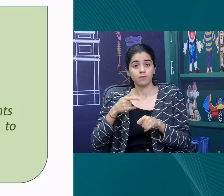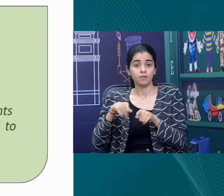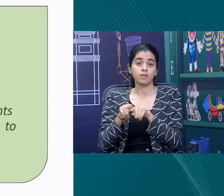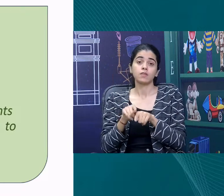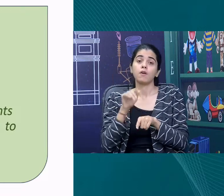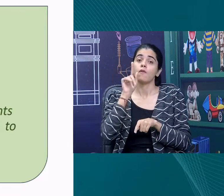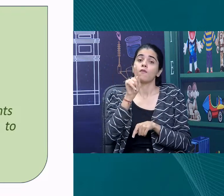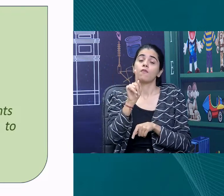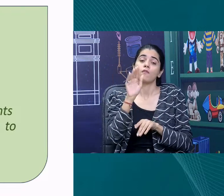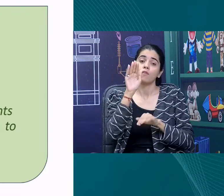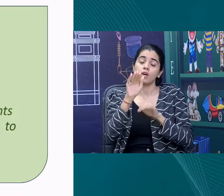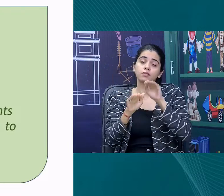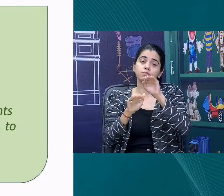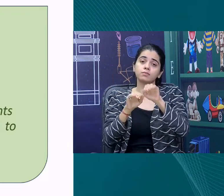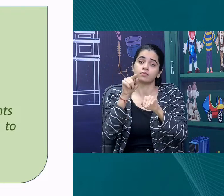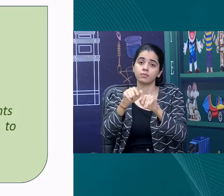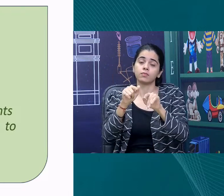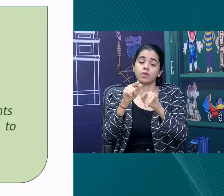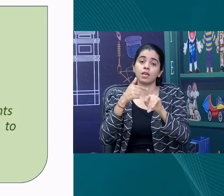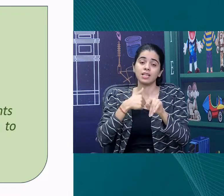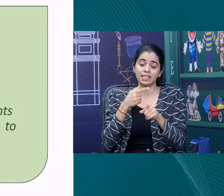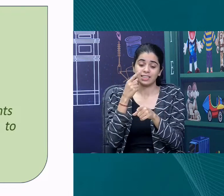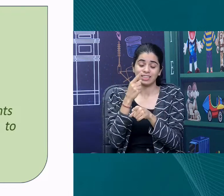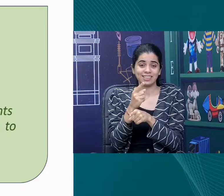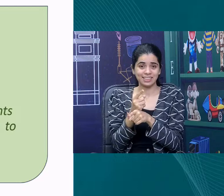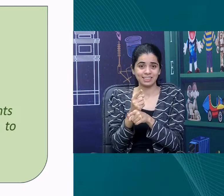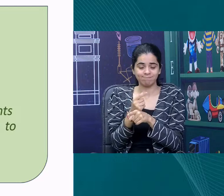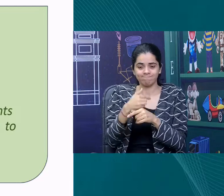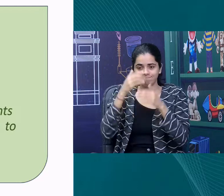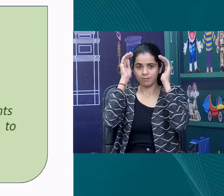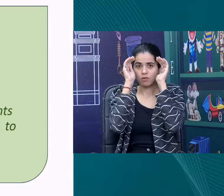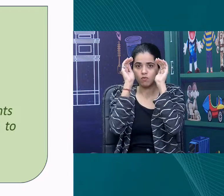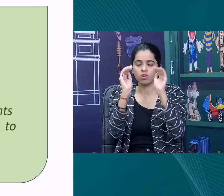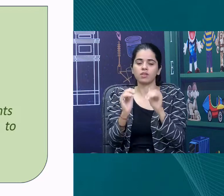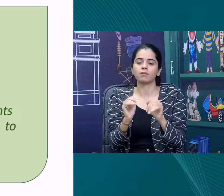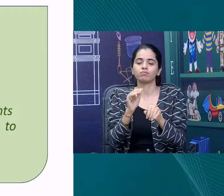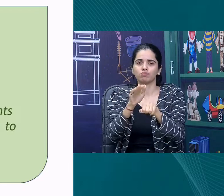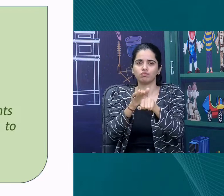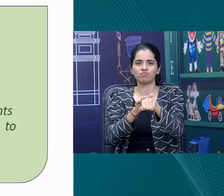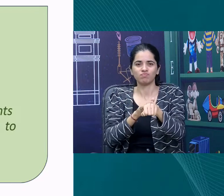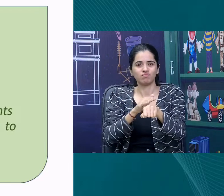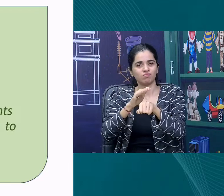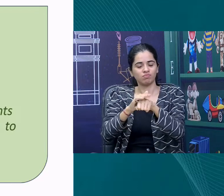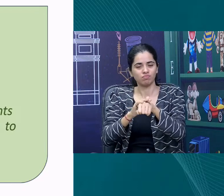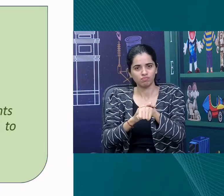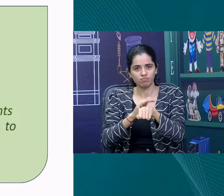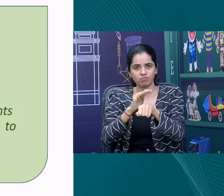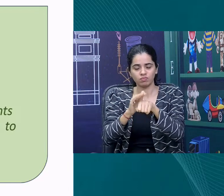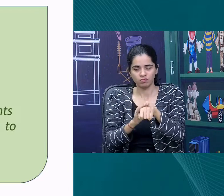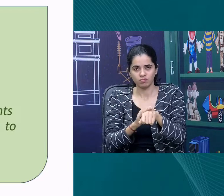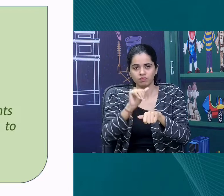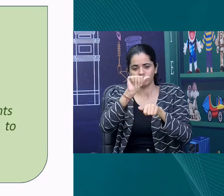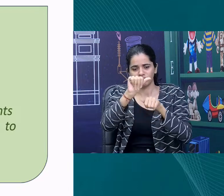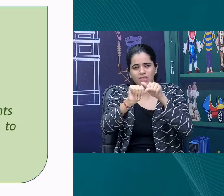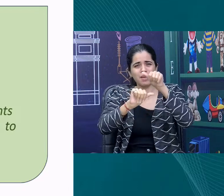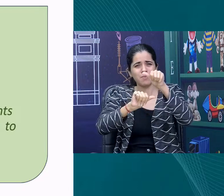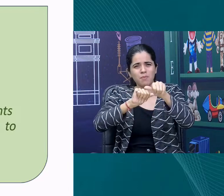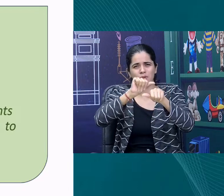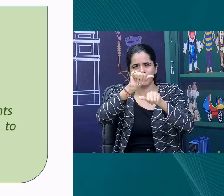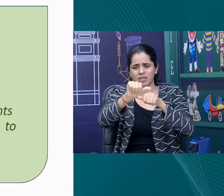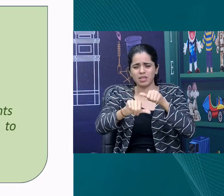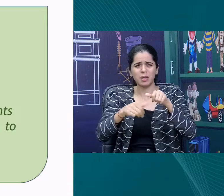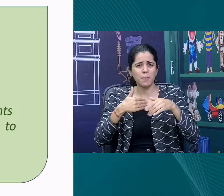first step is to understand that I have to go slow but steady. It's something very new for us to learn because we have